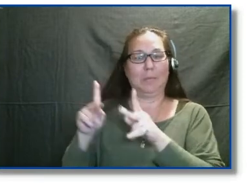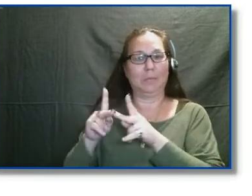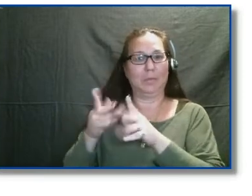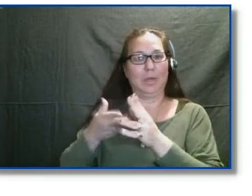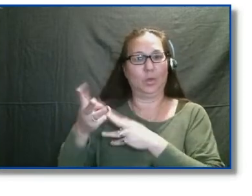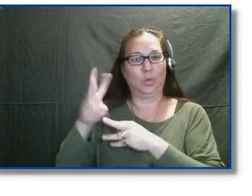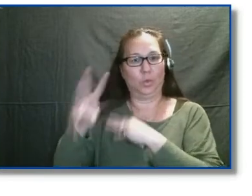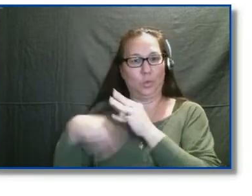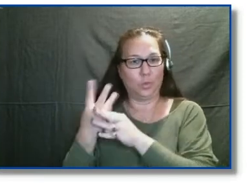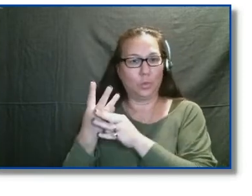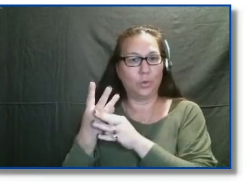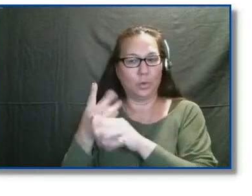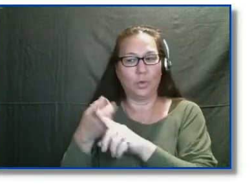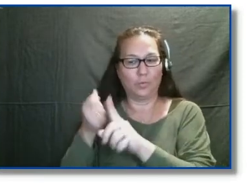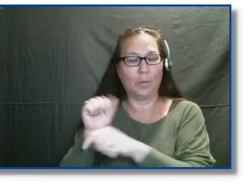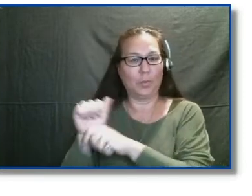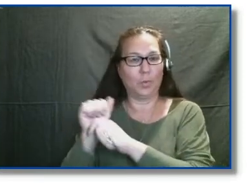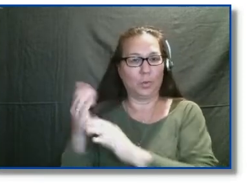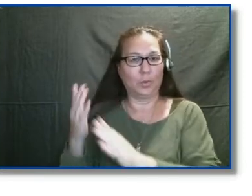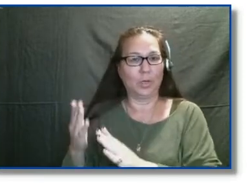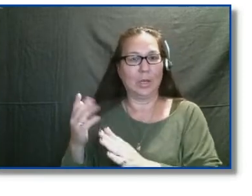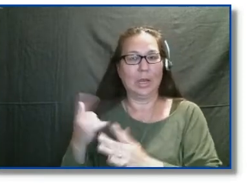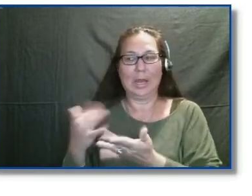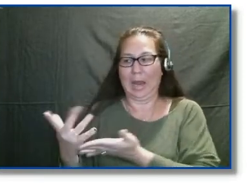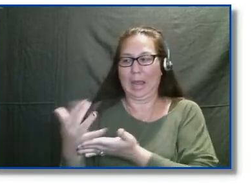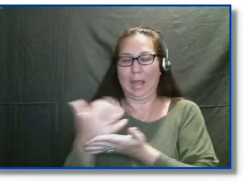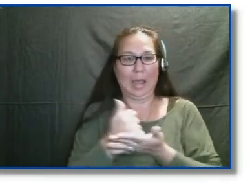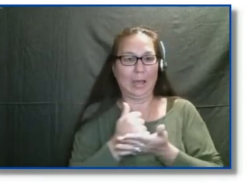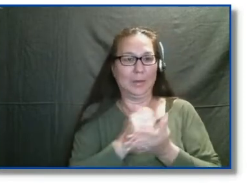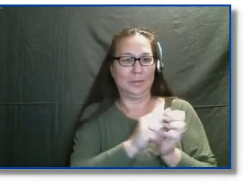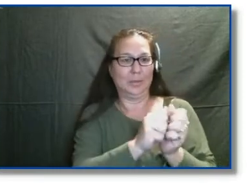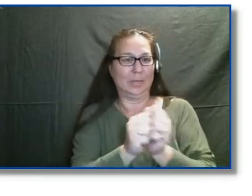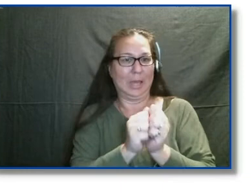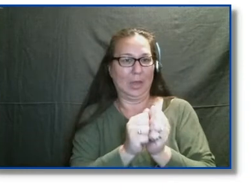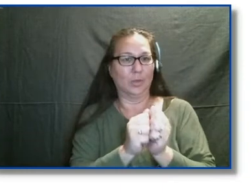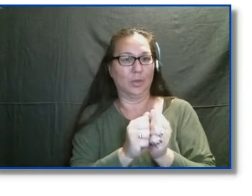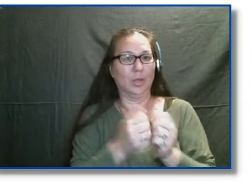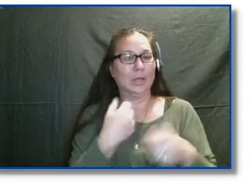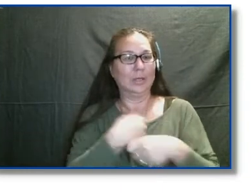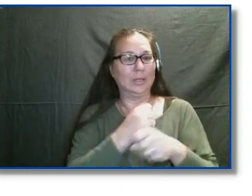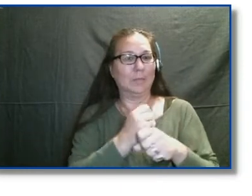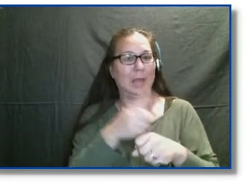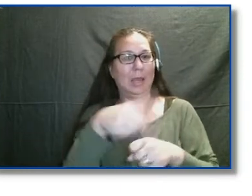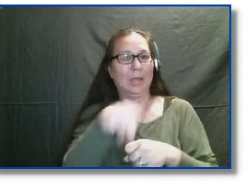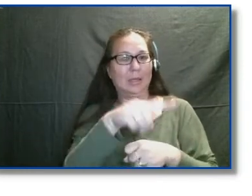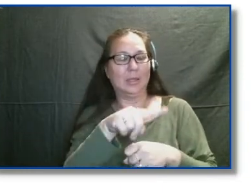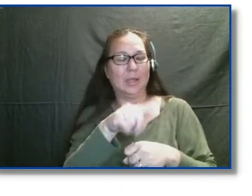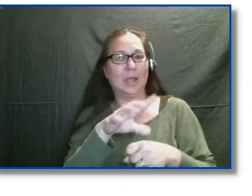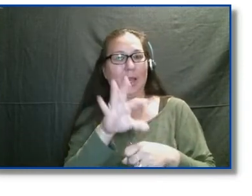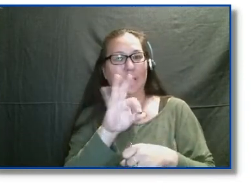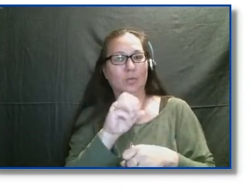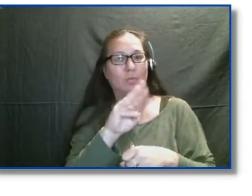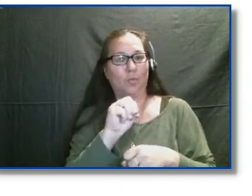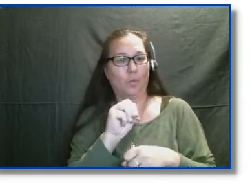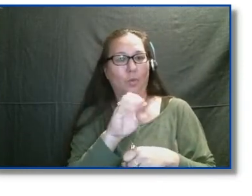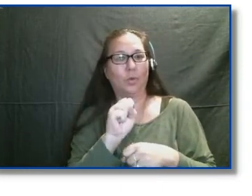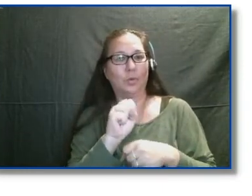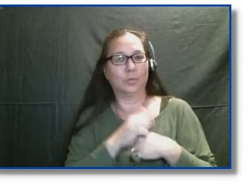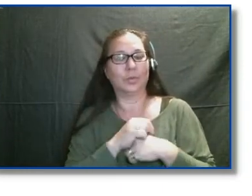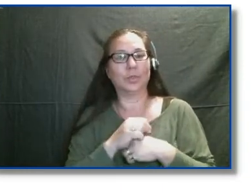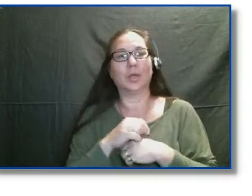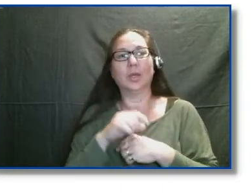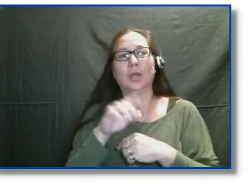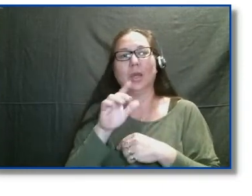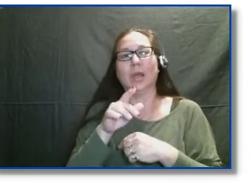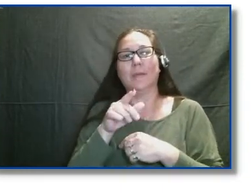And I gather them together to produce these forms that has each facet comes from a different factory.